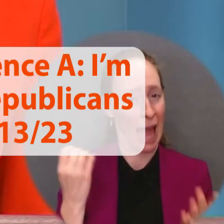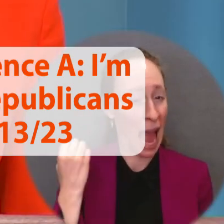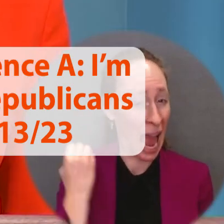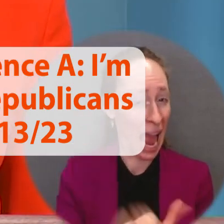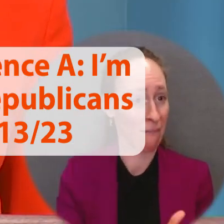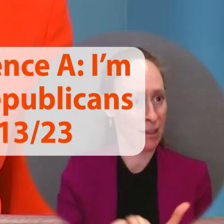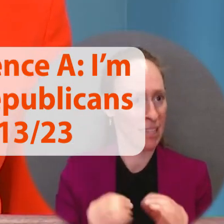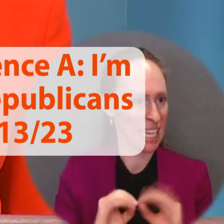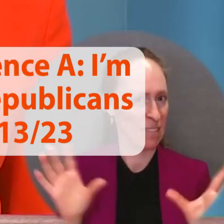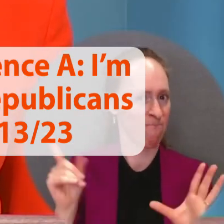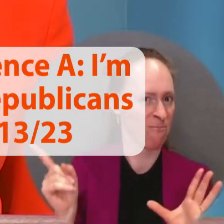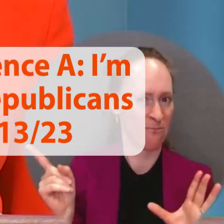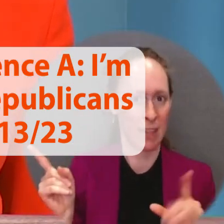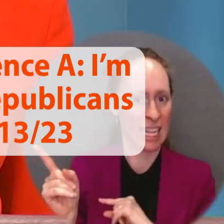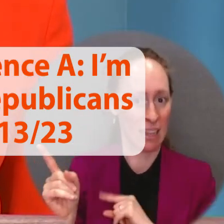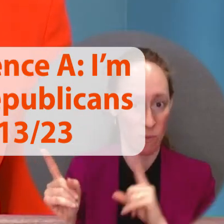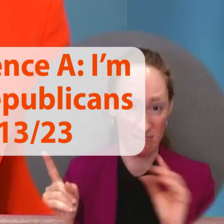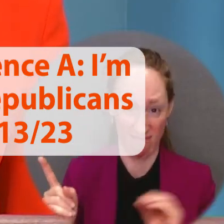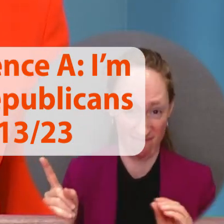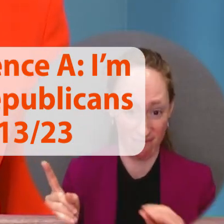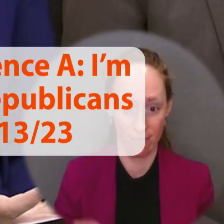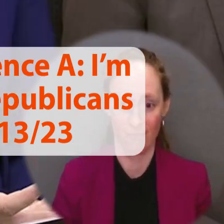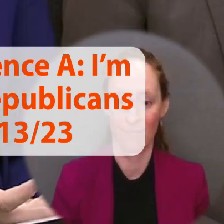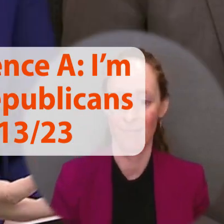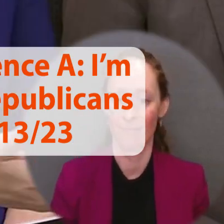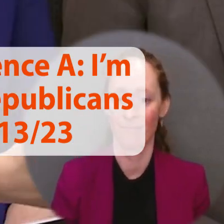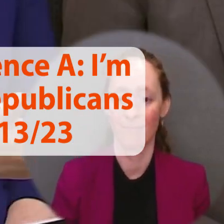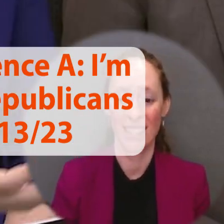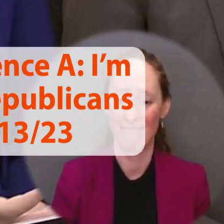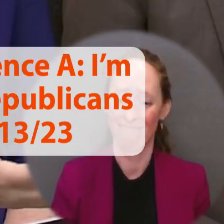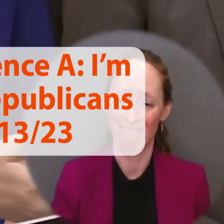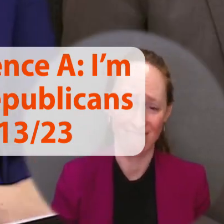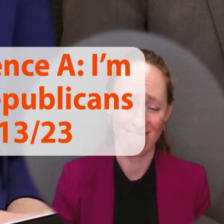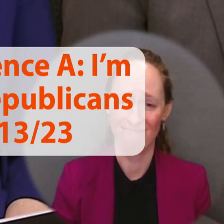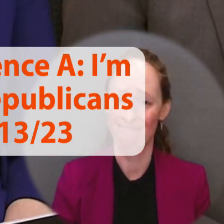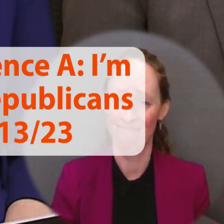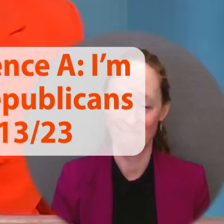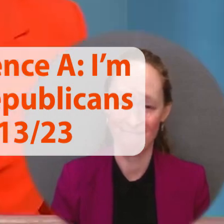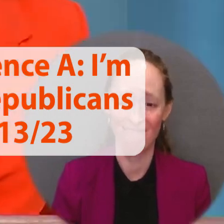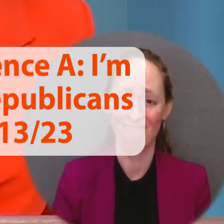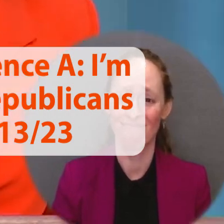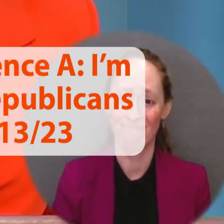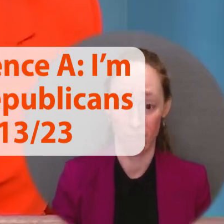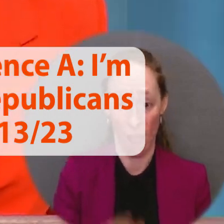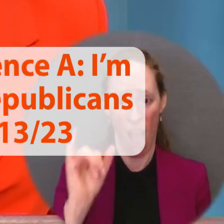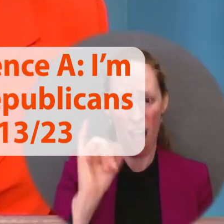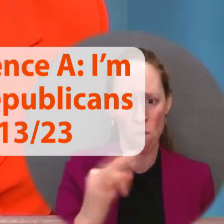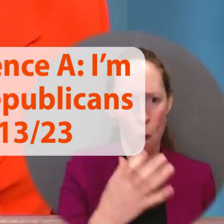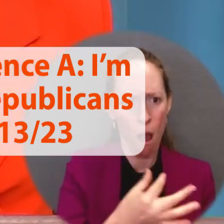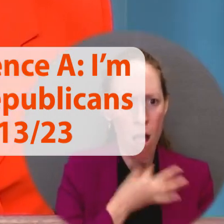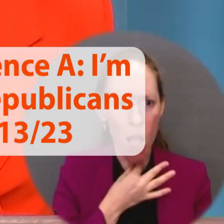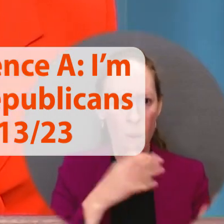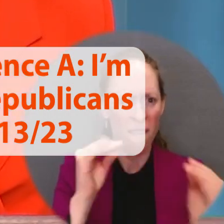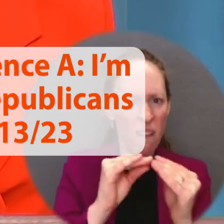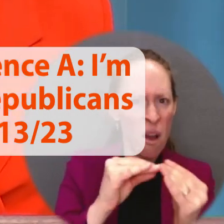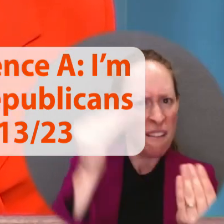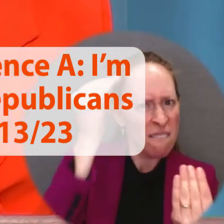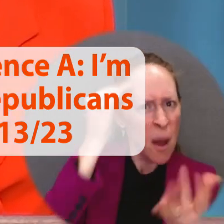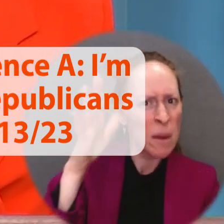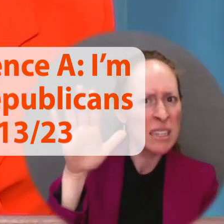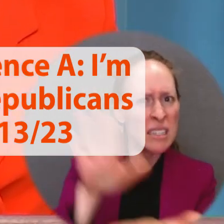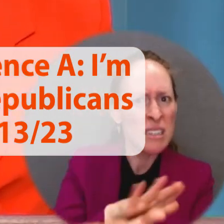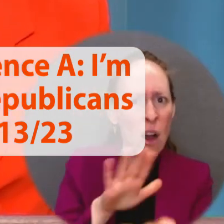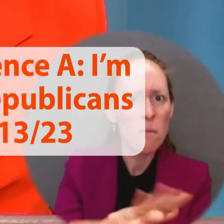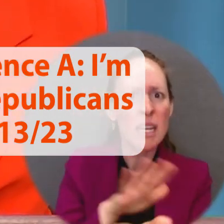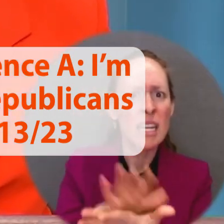suggesting it. That's actually a fact. If they are seeking information, again, that is something that the White House Counsel is going to deal with, and it's not a suggestion. It's actually